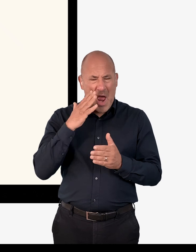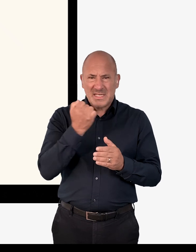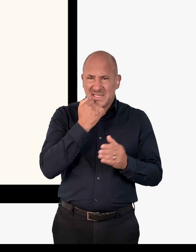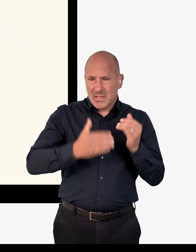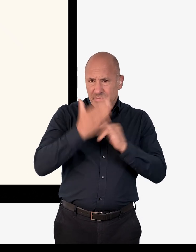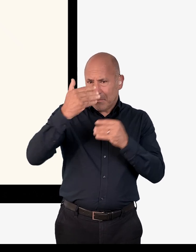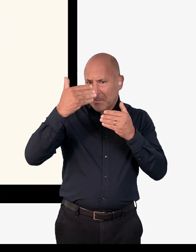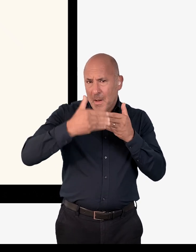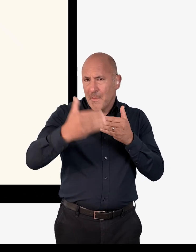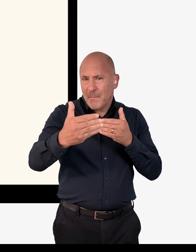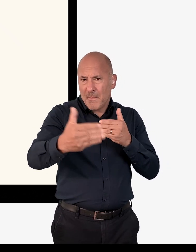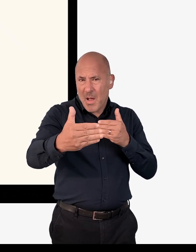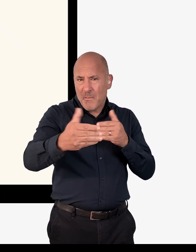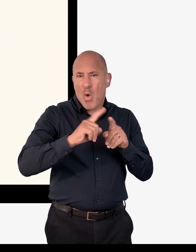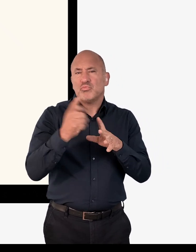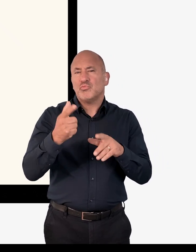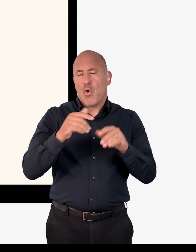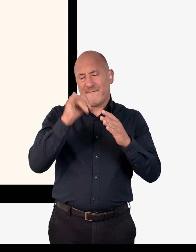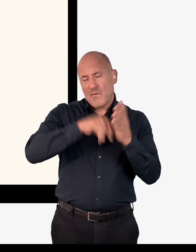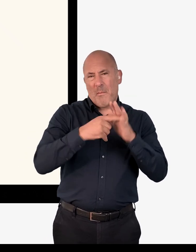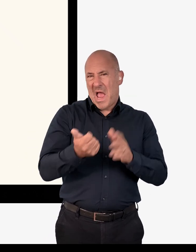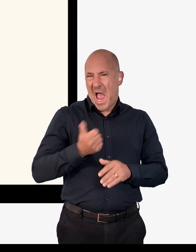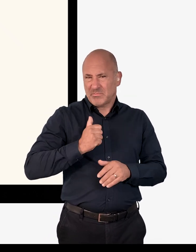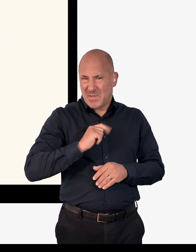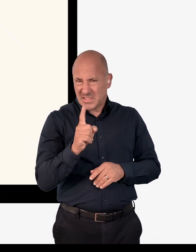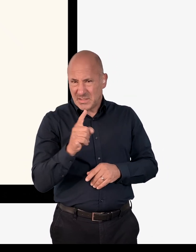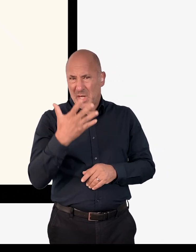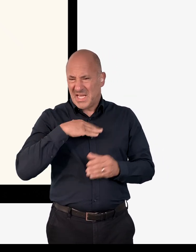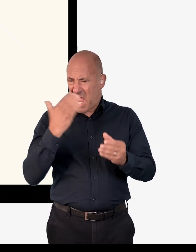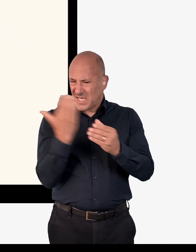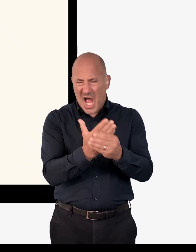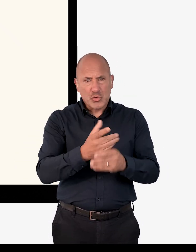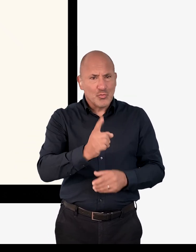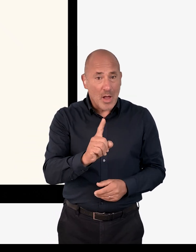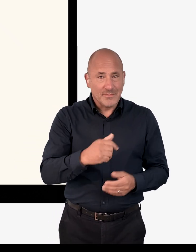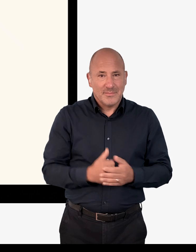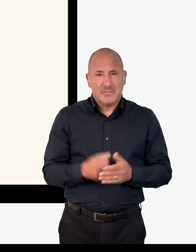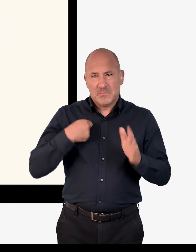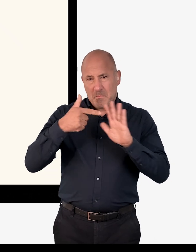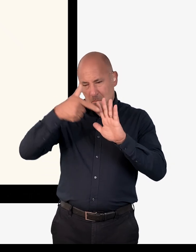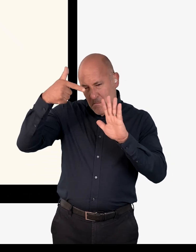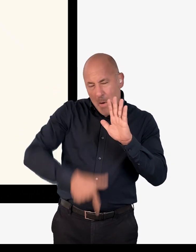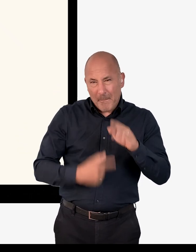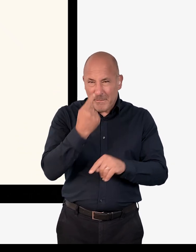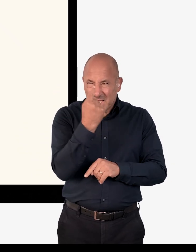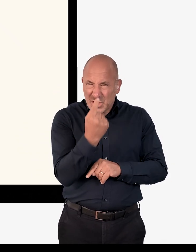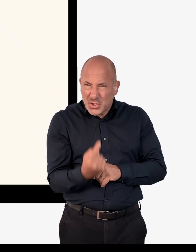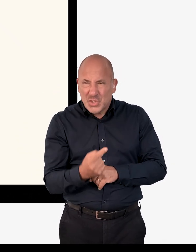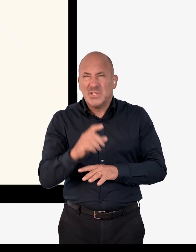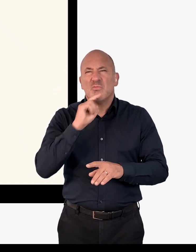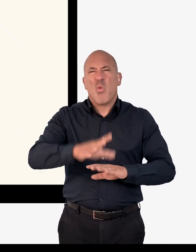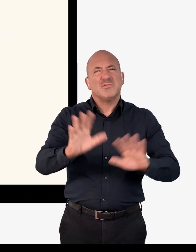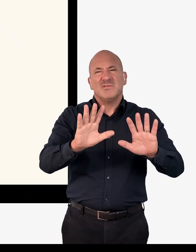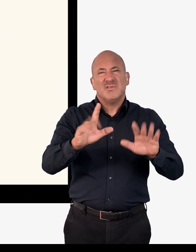what to expect from the application form and required attachments. We will not go into full detail of every